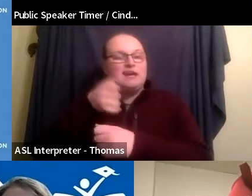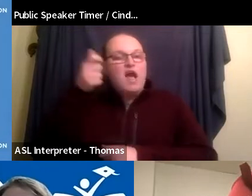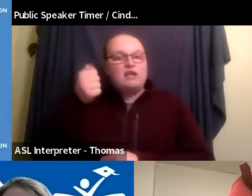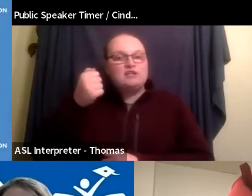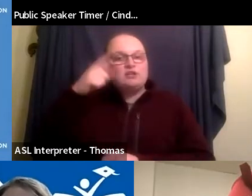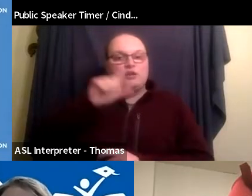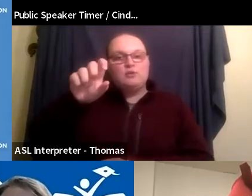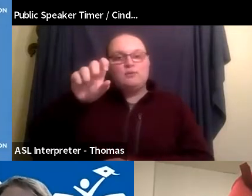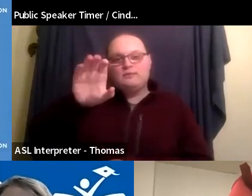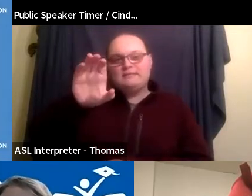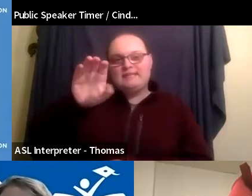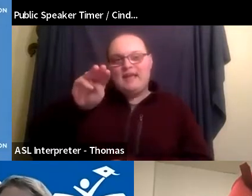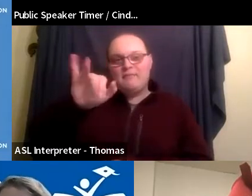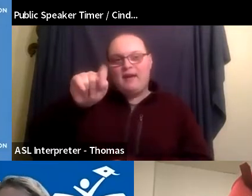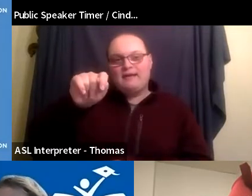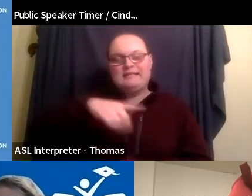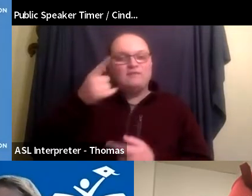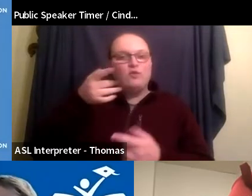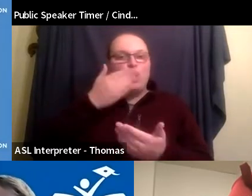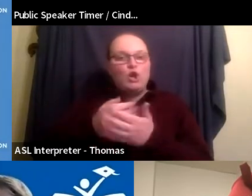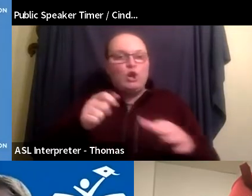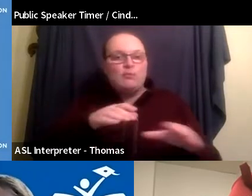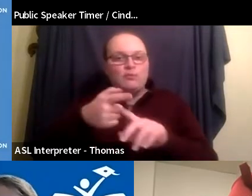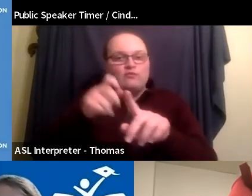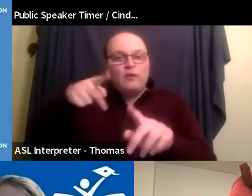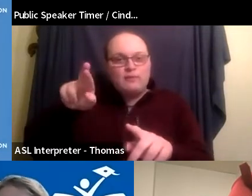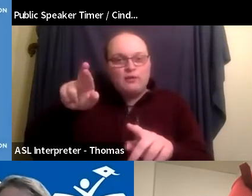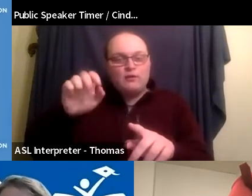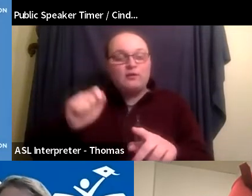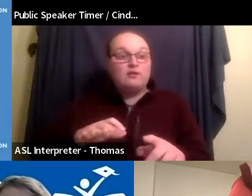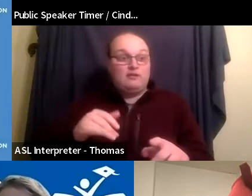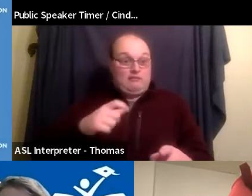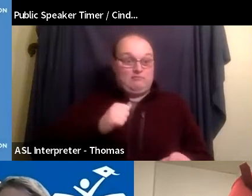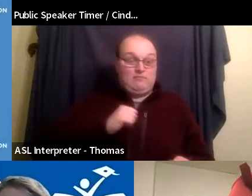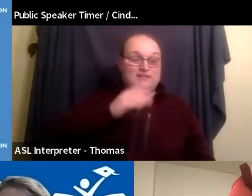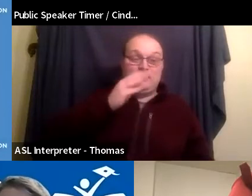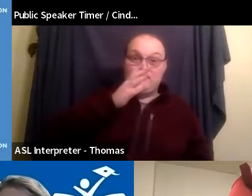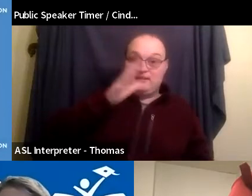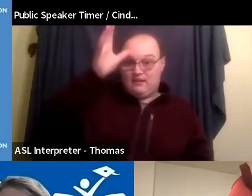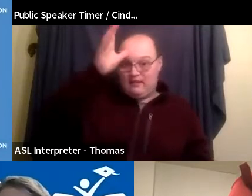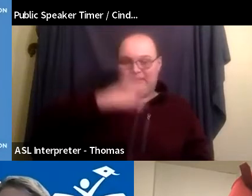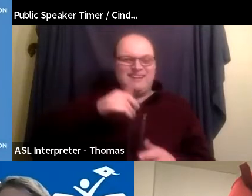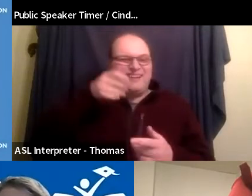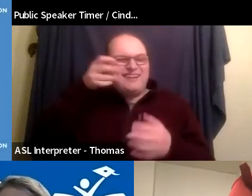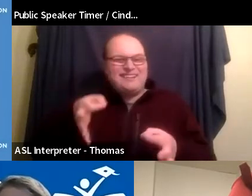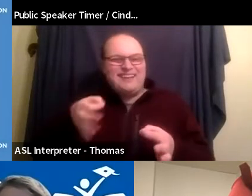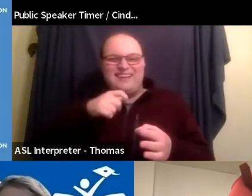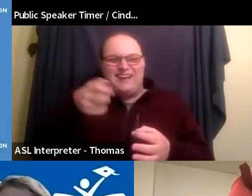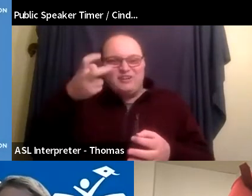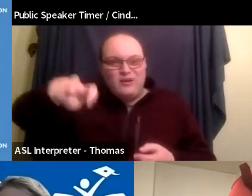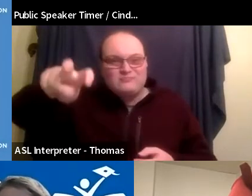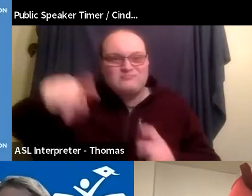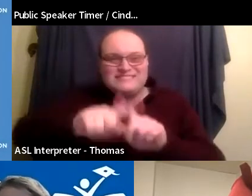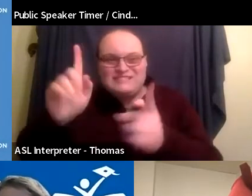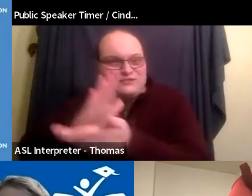to the good performance of Pointer Ridge, I and his dad decided not to change him from Pointer Ridge. I've been with